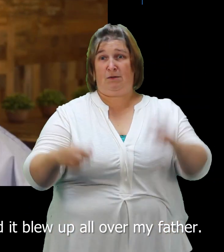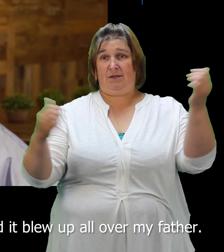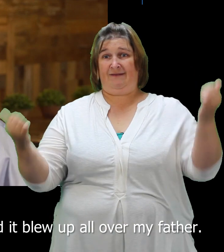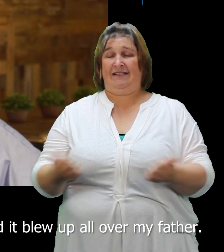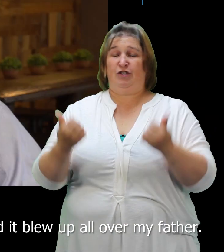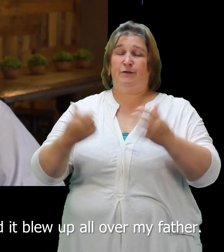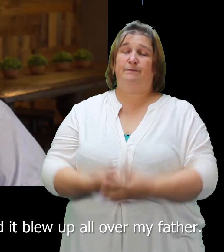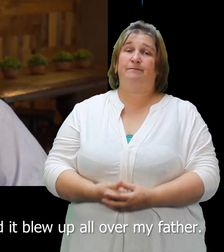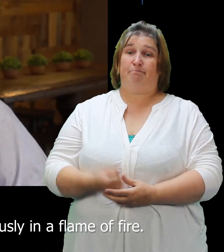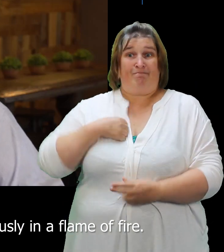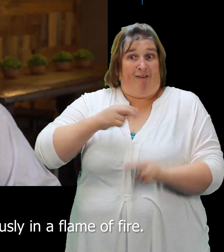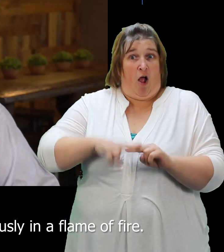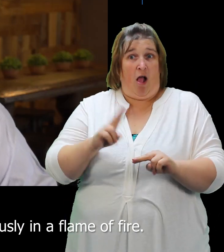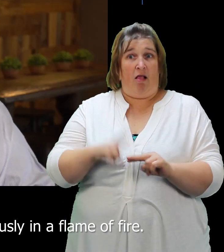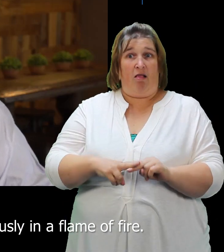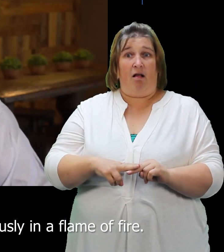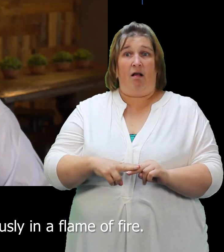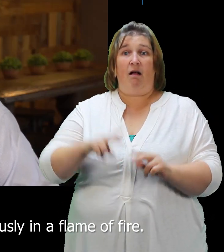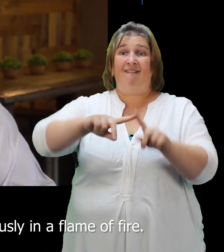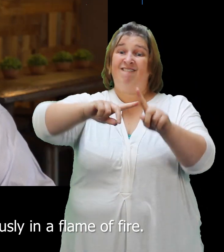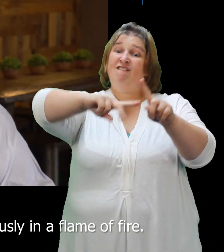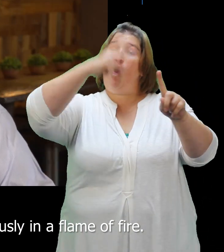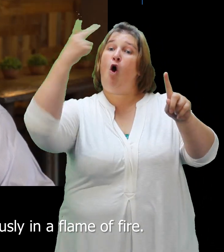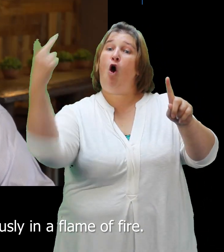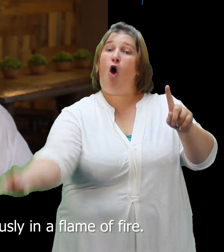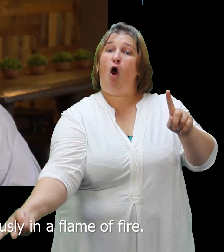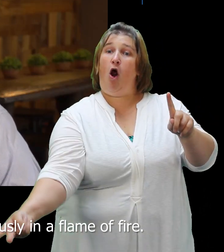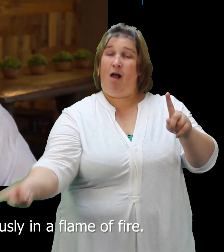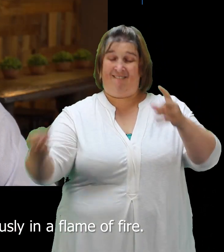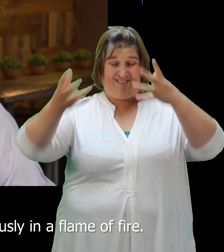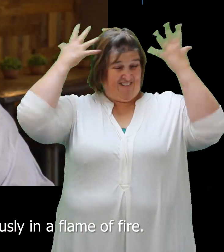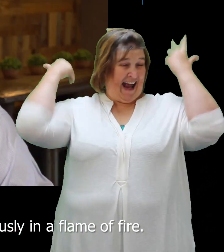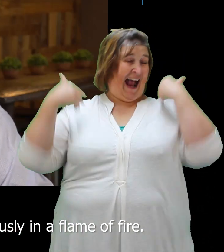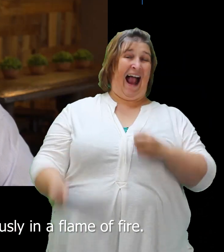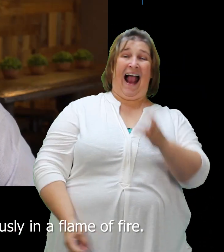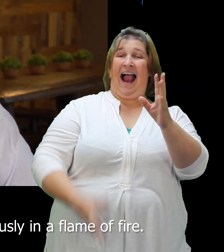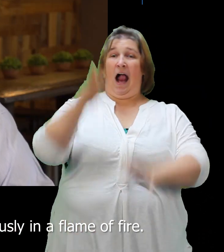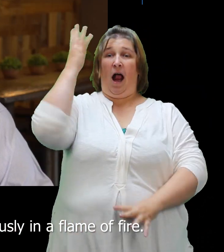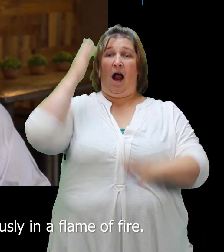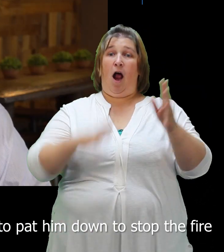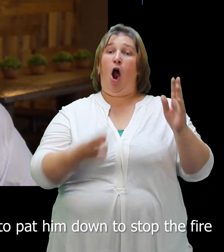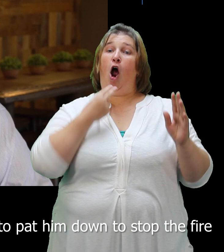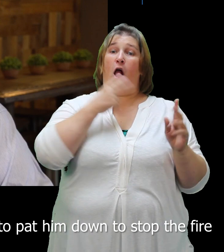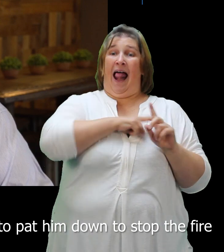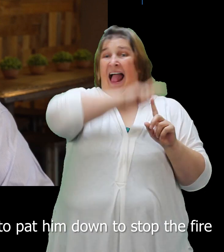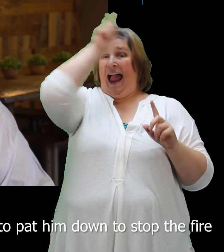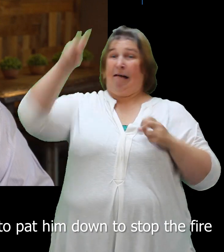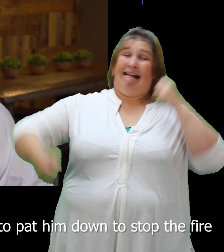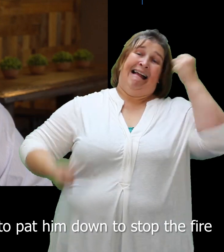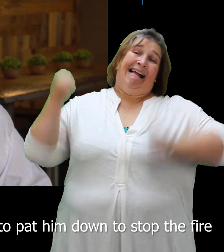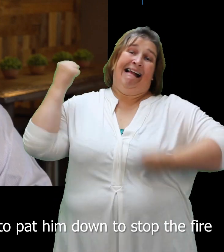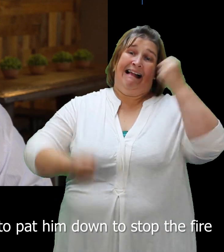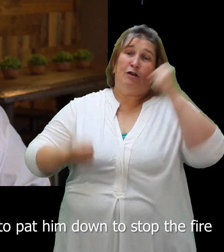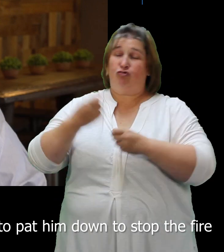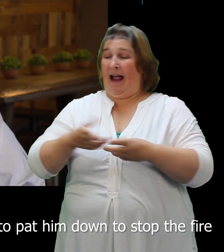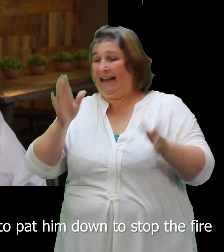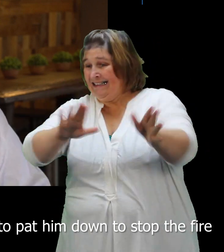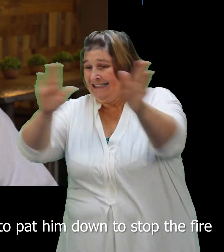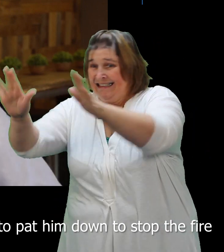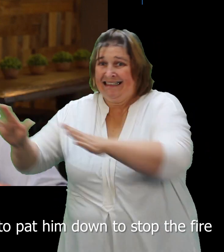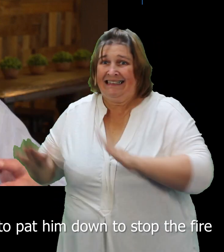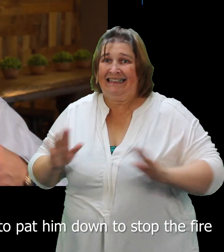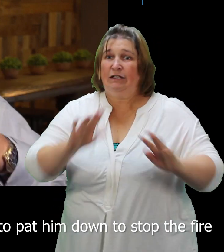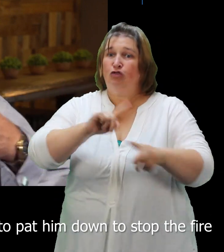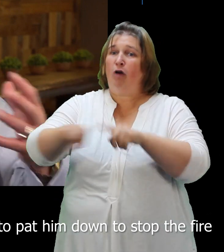father. As a result, my dad fell off the truck, obviously in a flame of fire. My uncle got out of the truck and began to